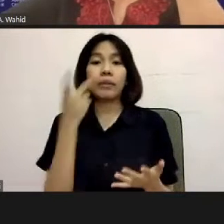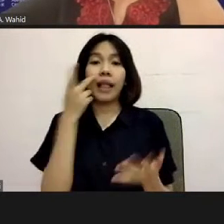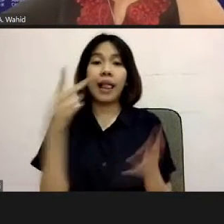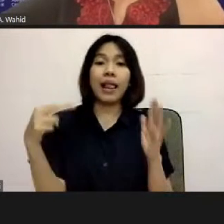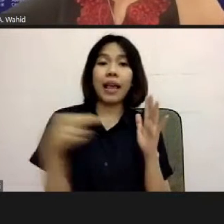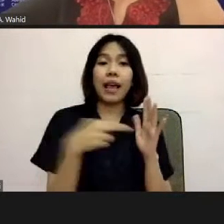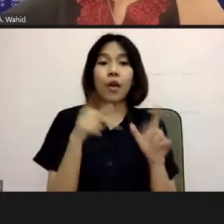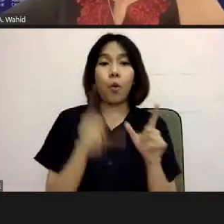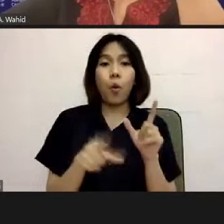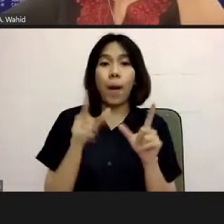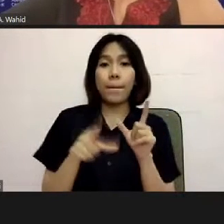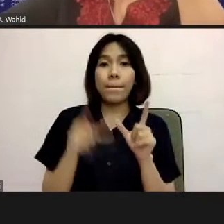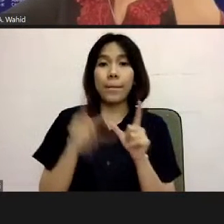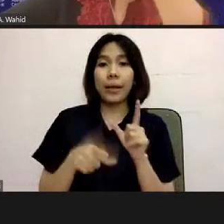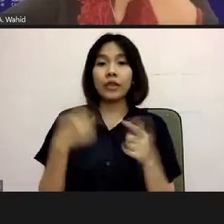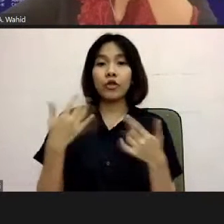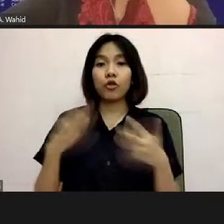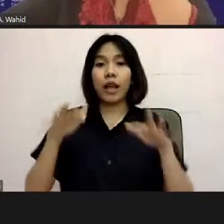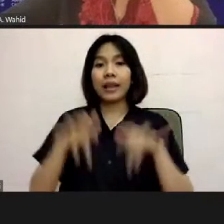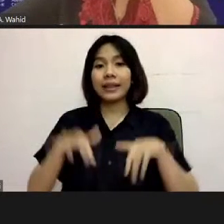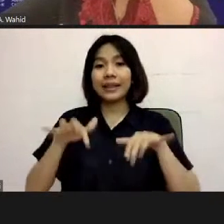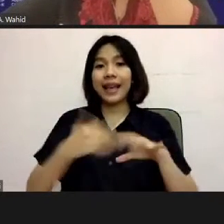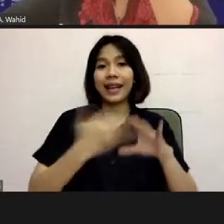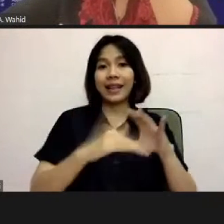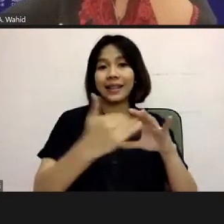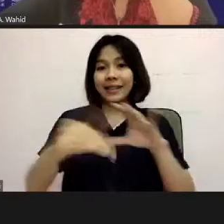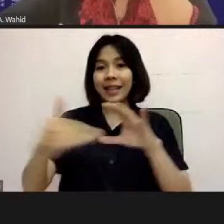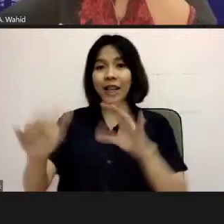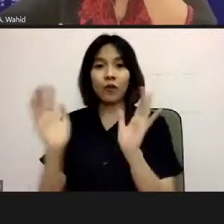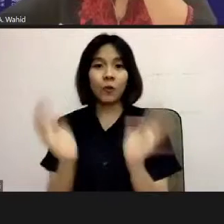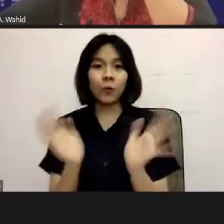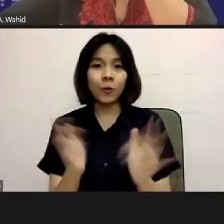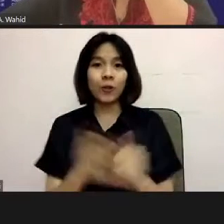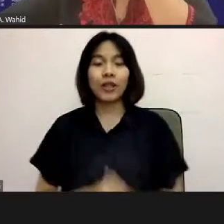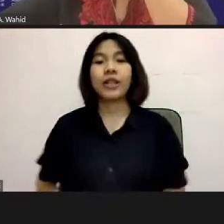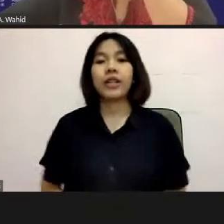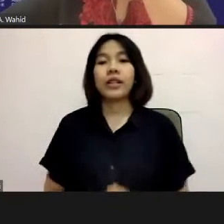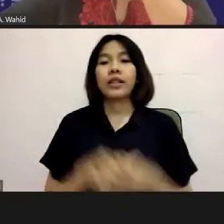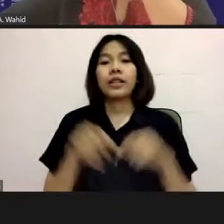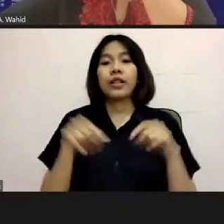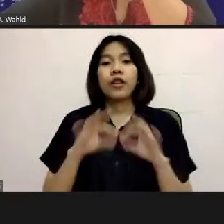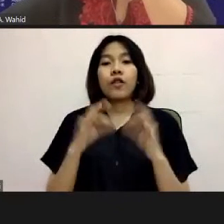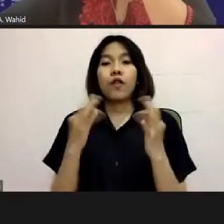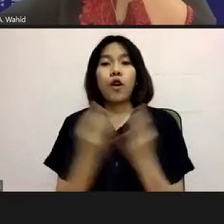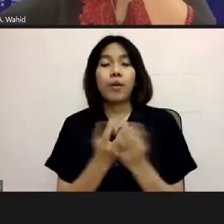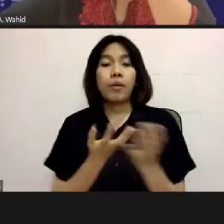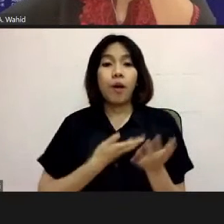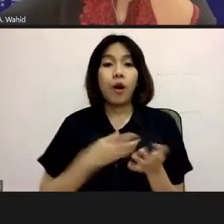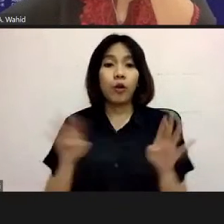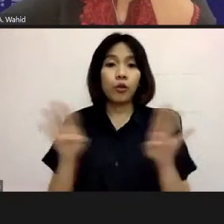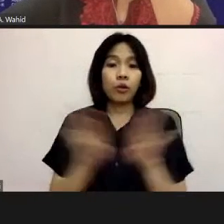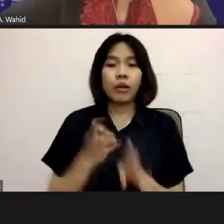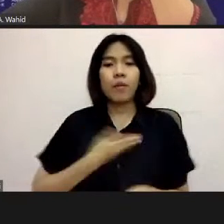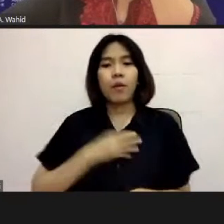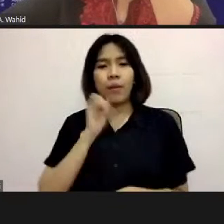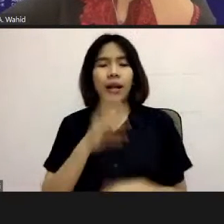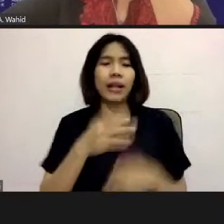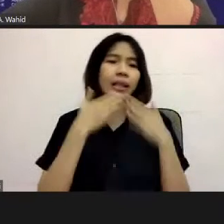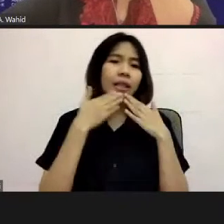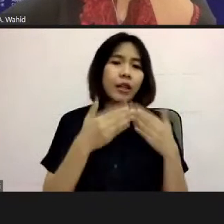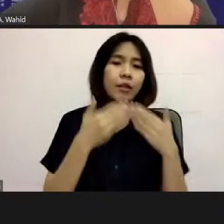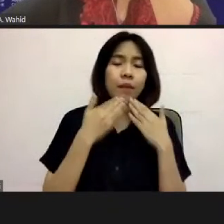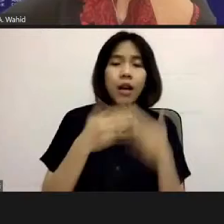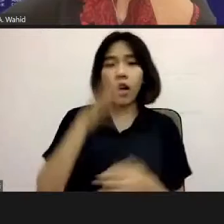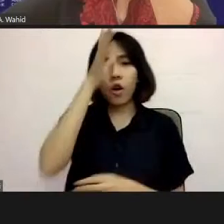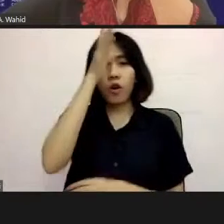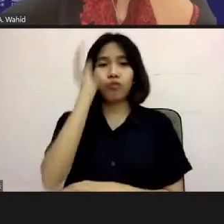subwg-cs@pshk.or.id. Before closing the forum, I want to give my sincere thank you for all the speakers for the elaborative answers and for all